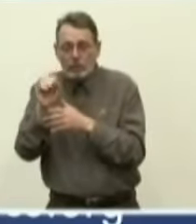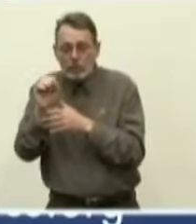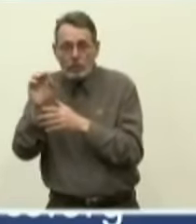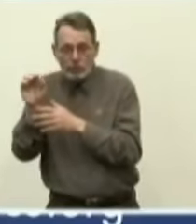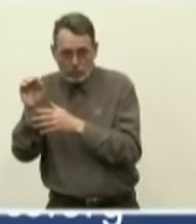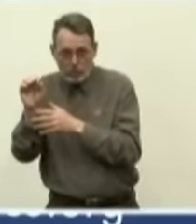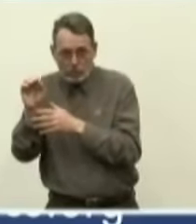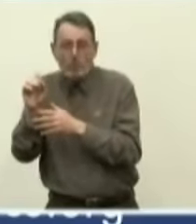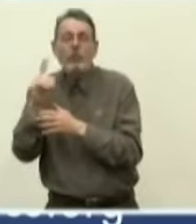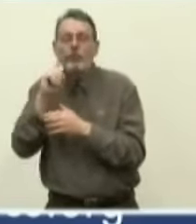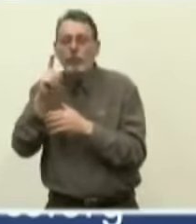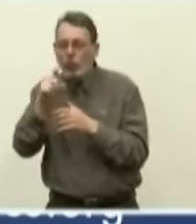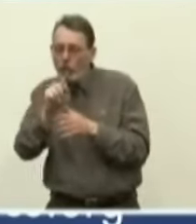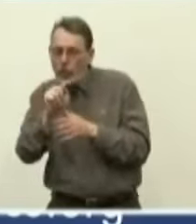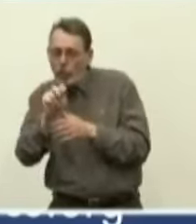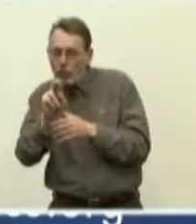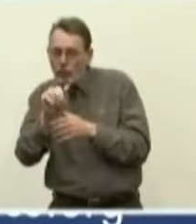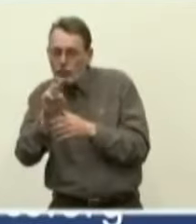415-970-3800 for trauma services.